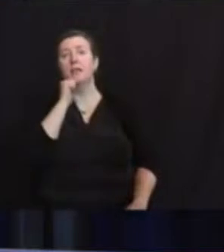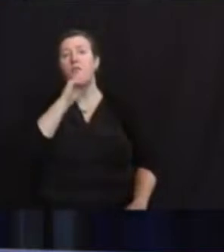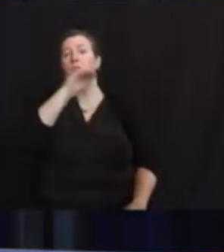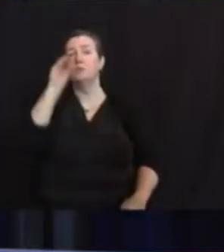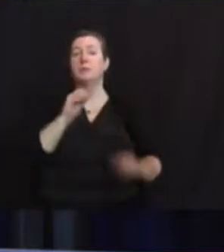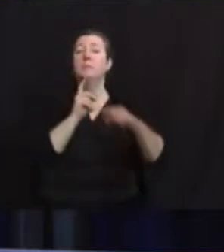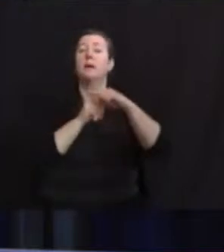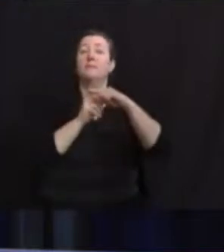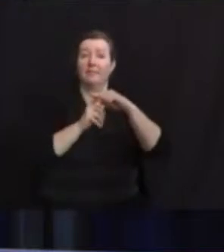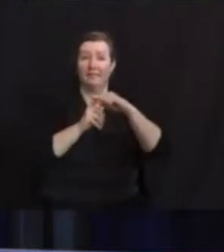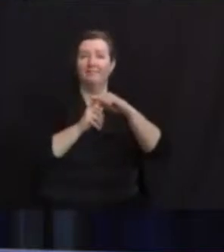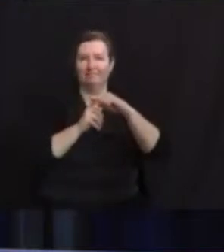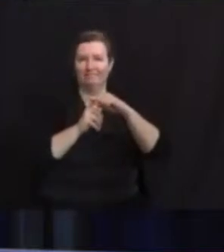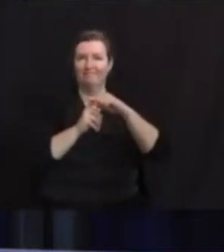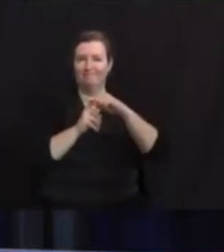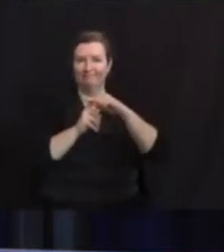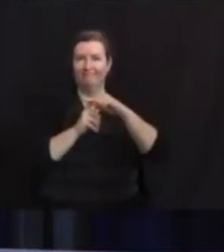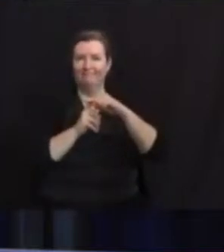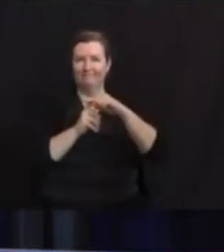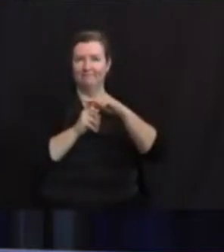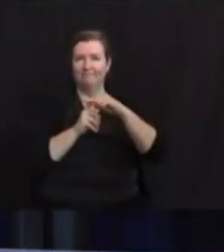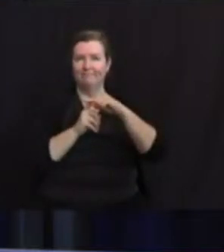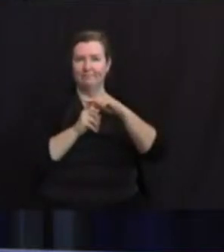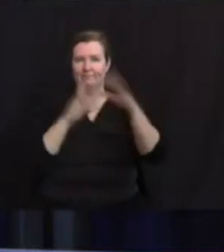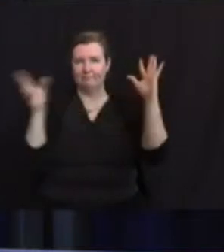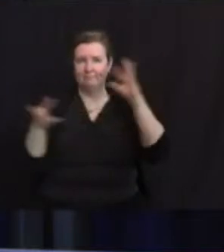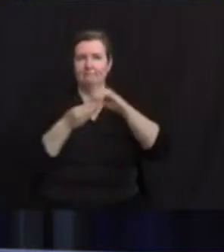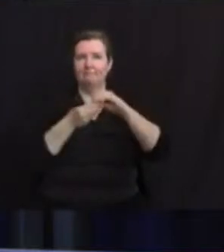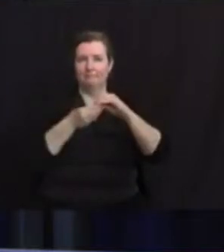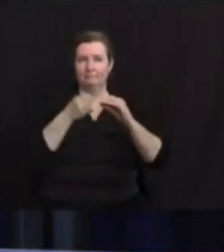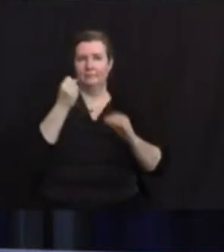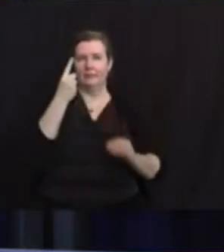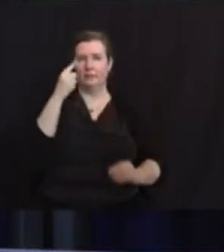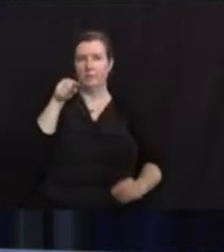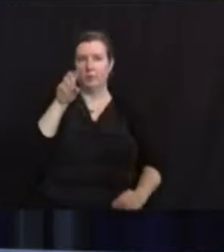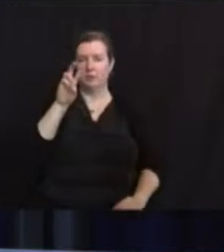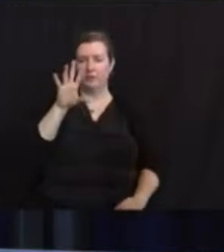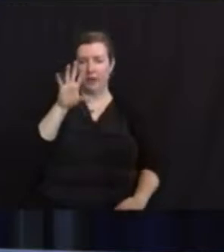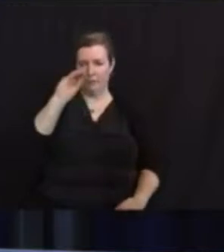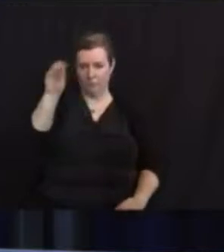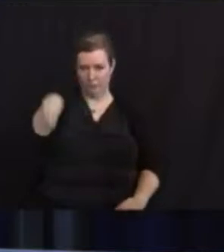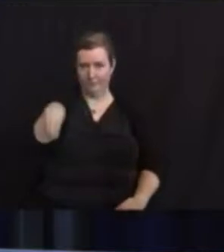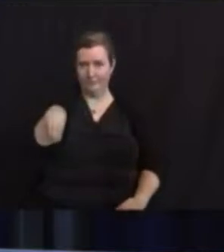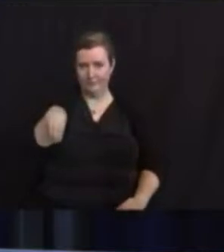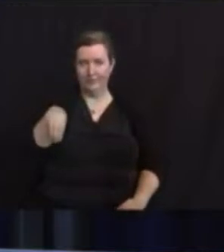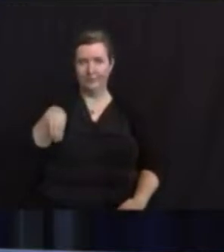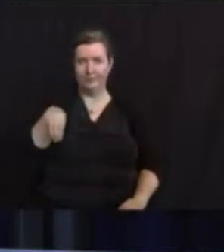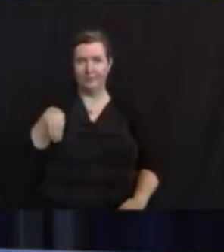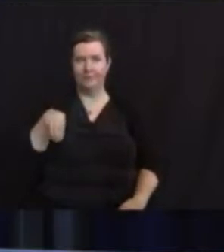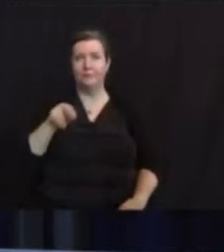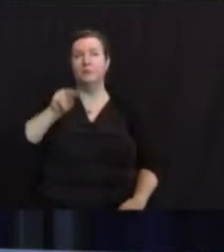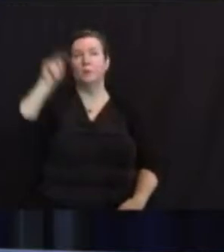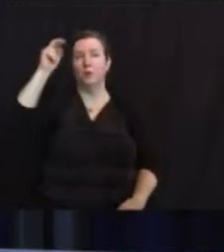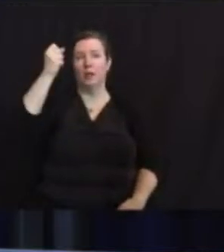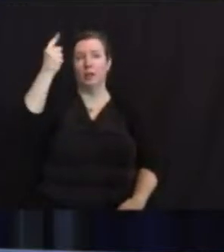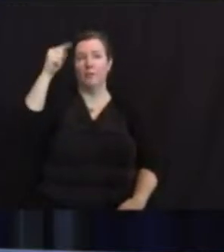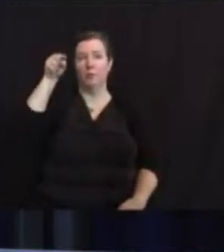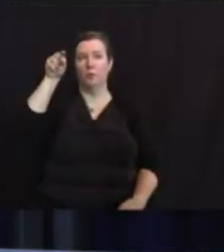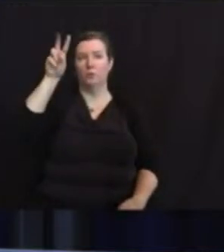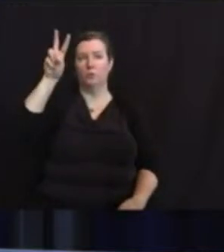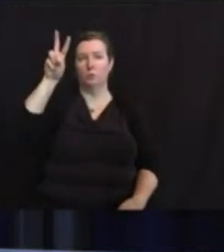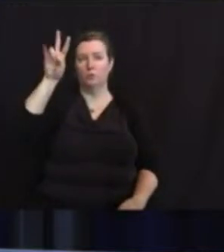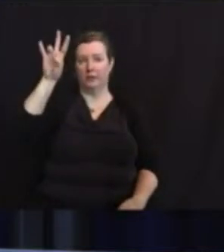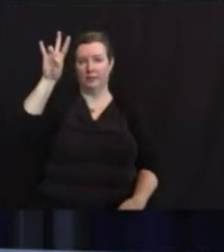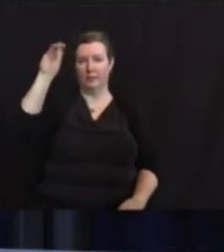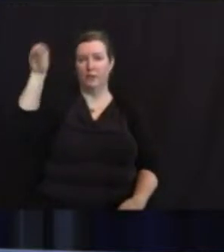as of January 30th for the entire state was 11.65%, Northern Region